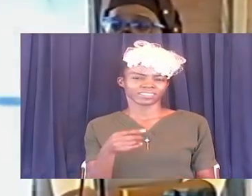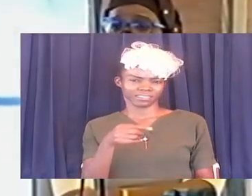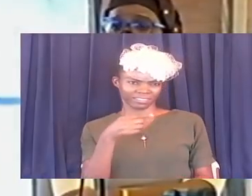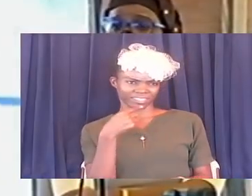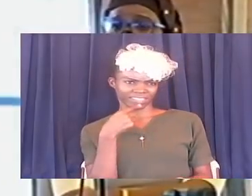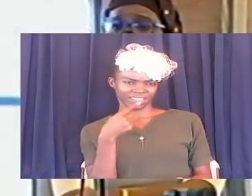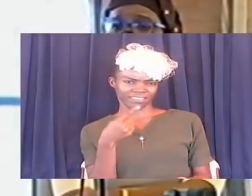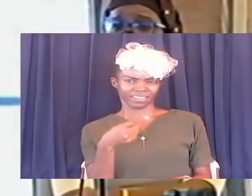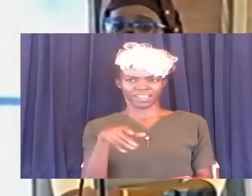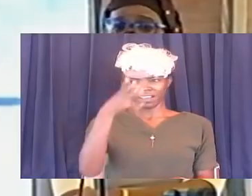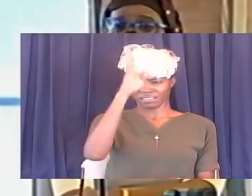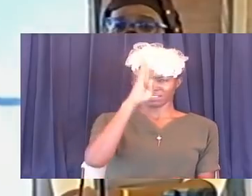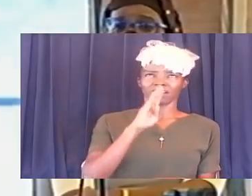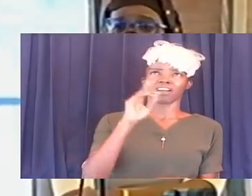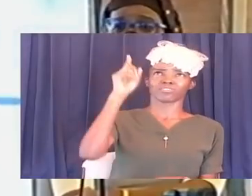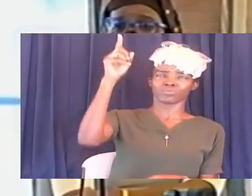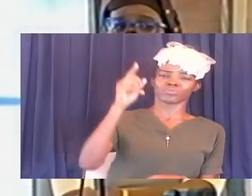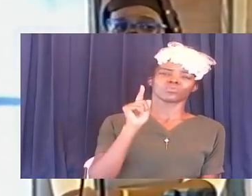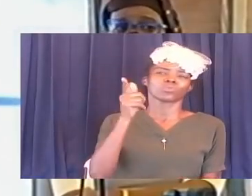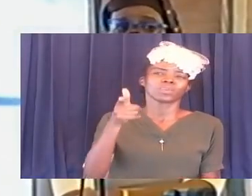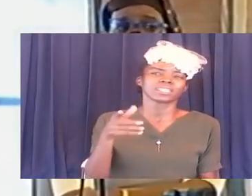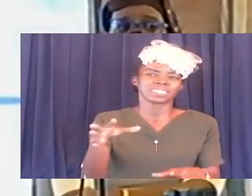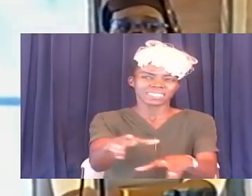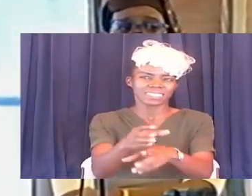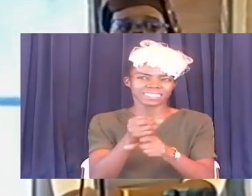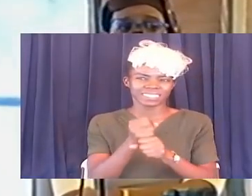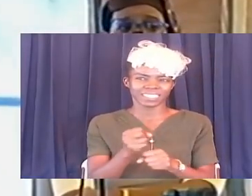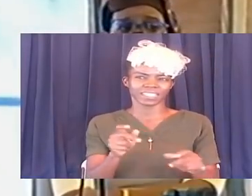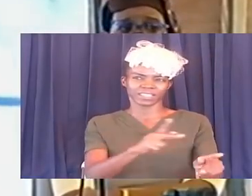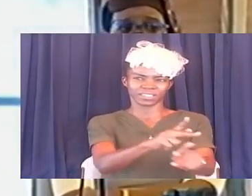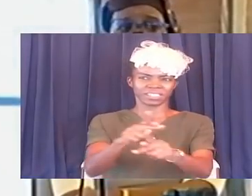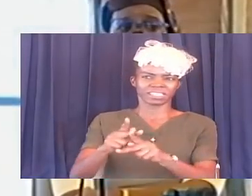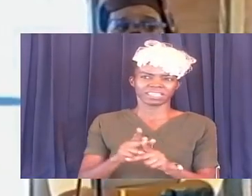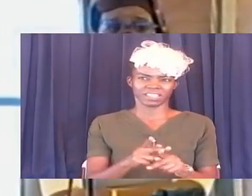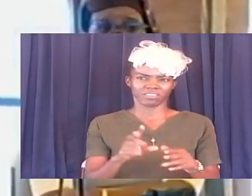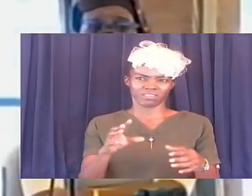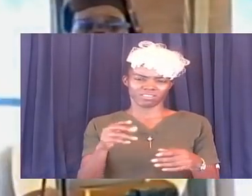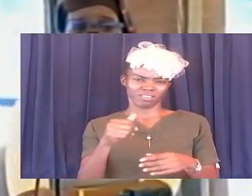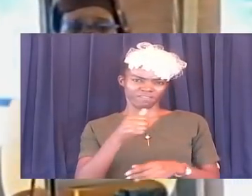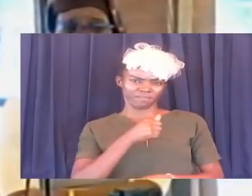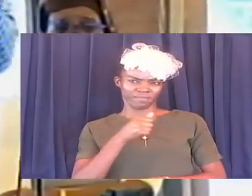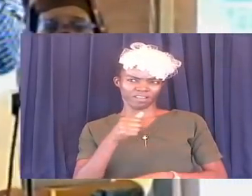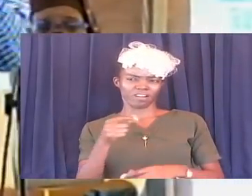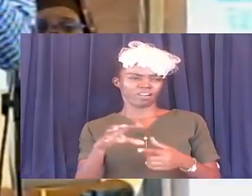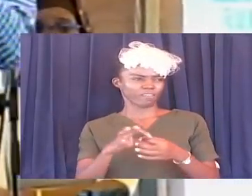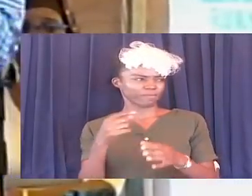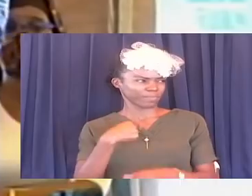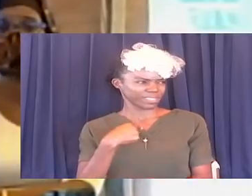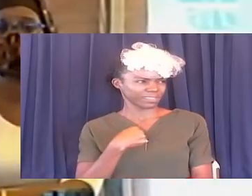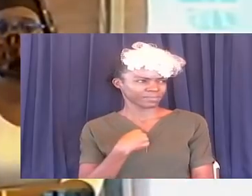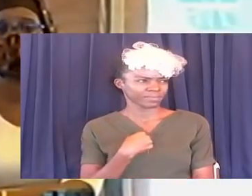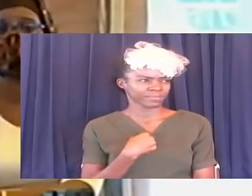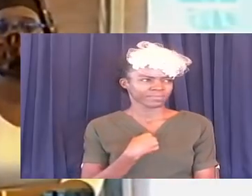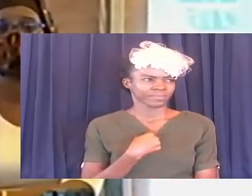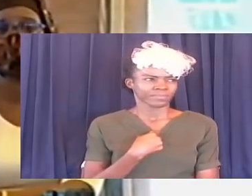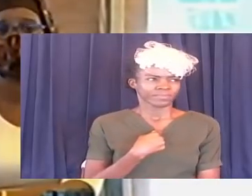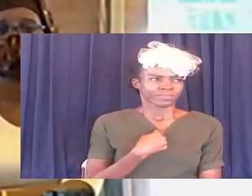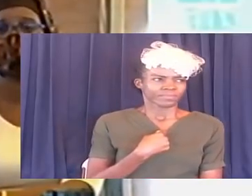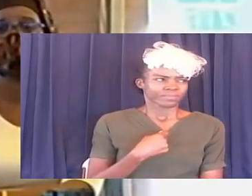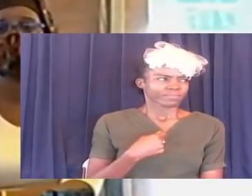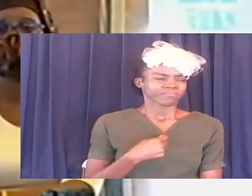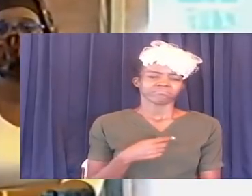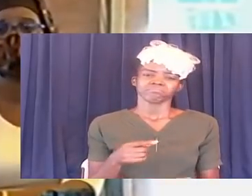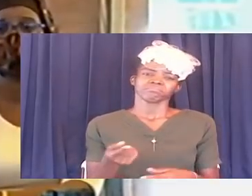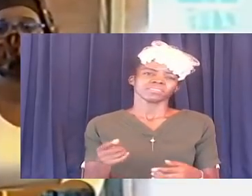for me to take care of myself. Hallelujah. Yes, there are times, and it's a part of the process, when you'll be